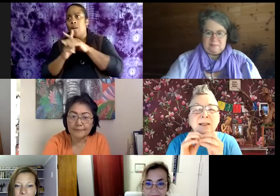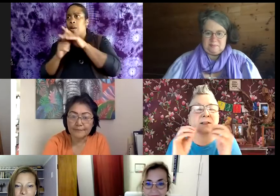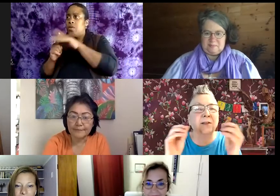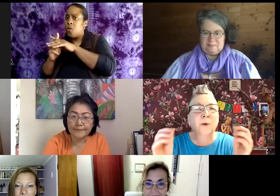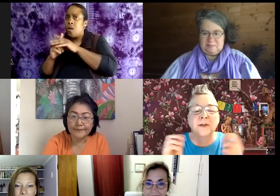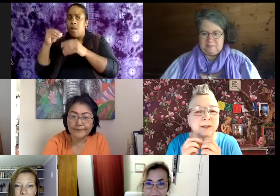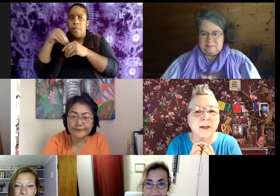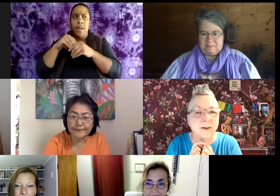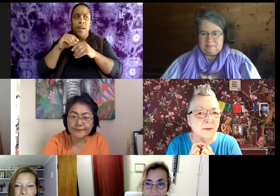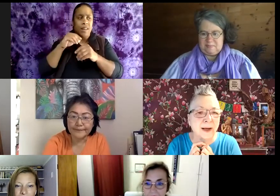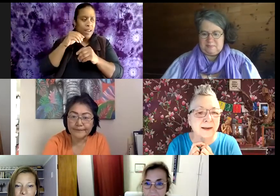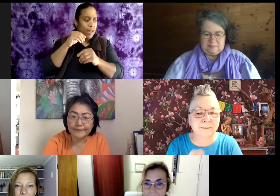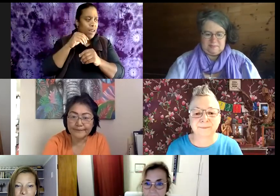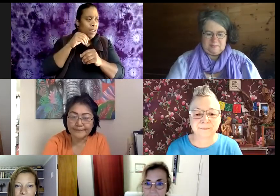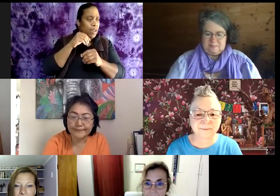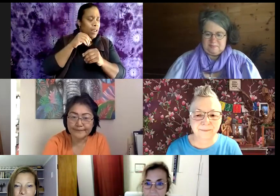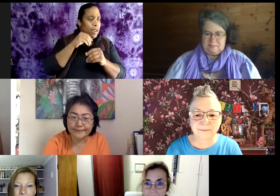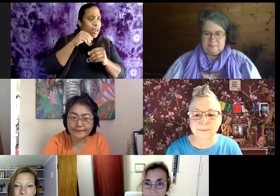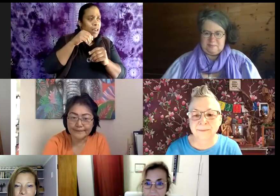and just gorgeous and loving way.